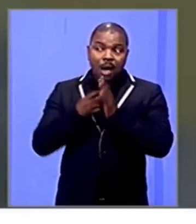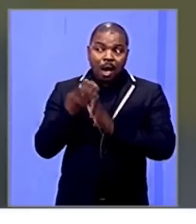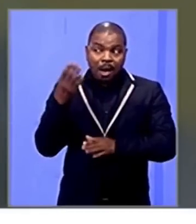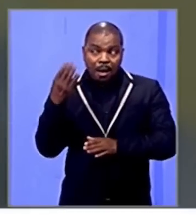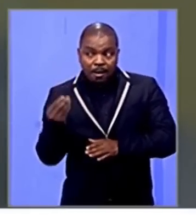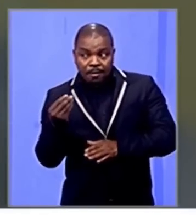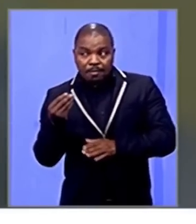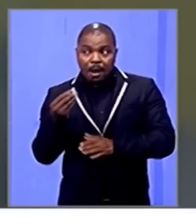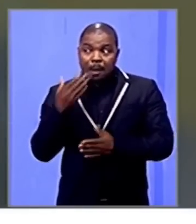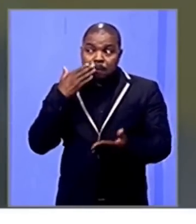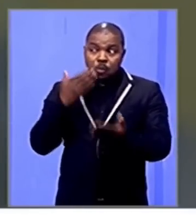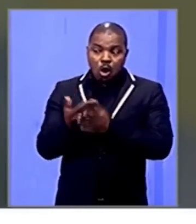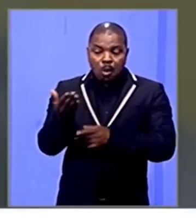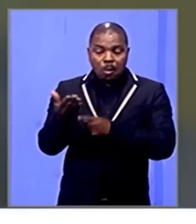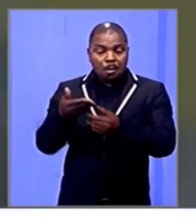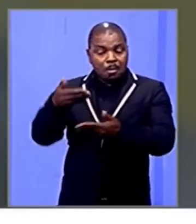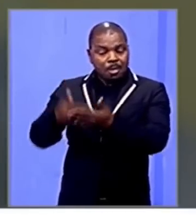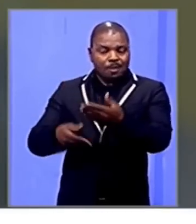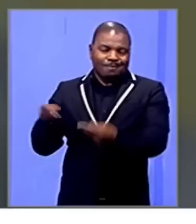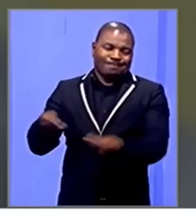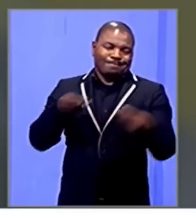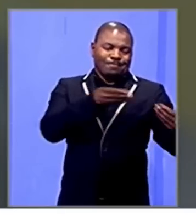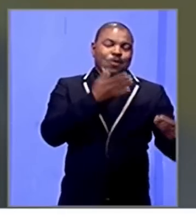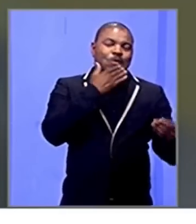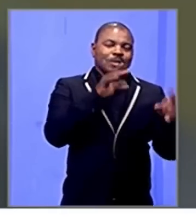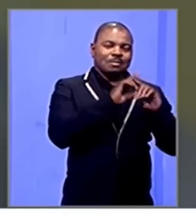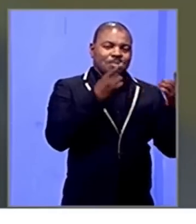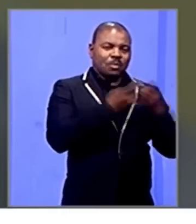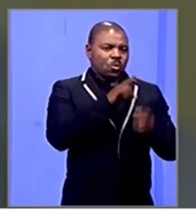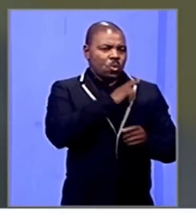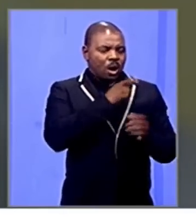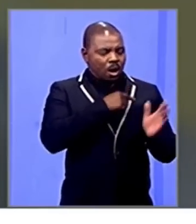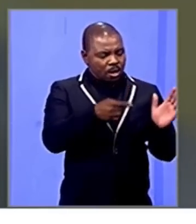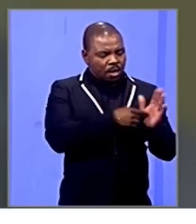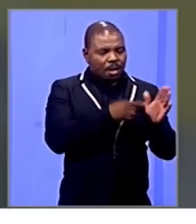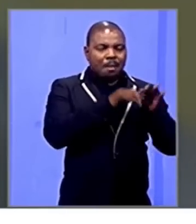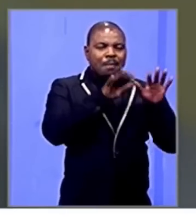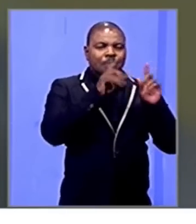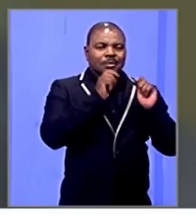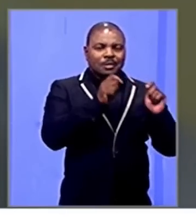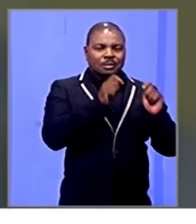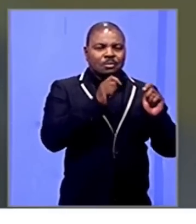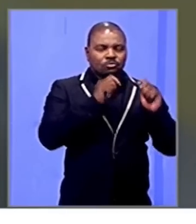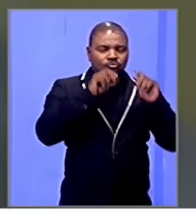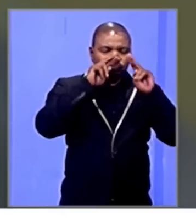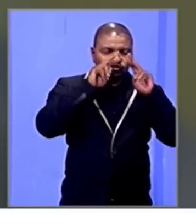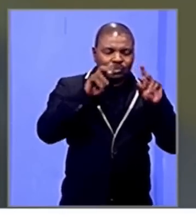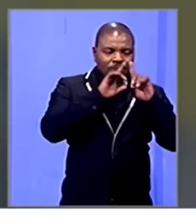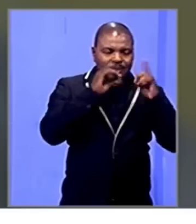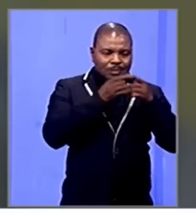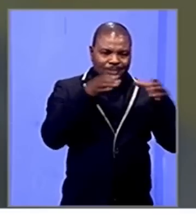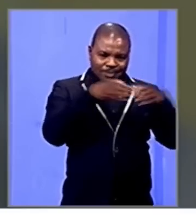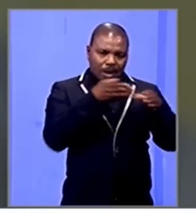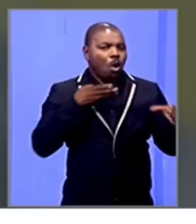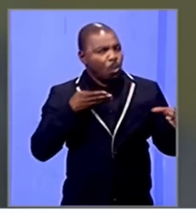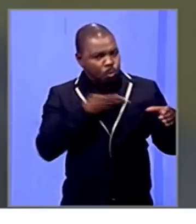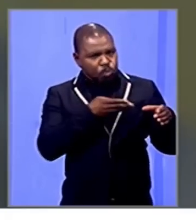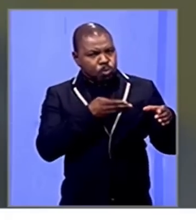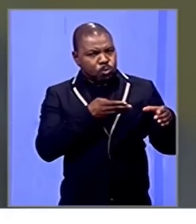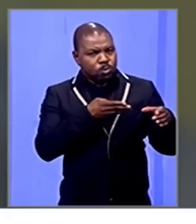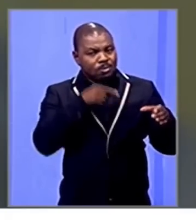proof to provide the department as such because we have a fully fledged public transport inspectorate that deals